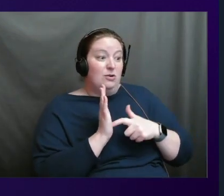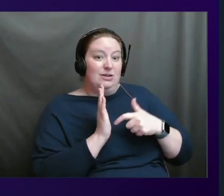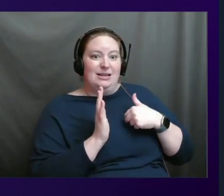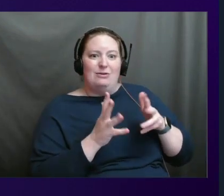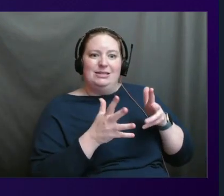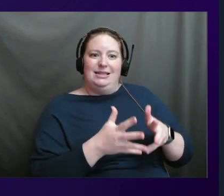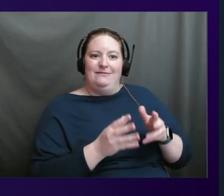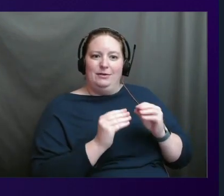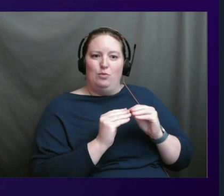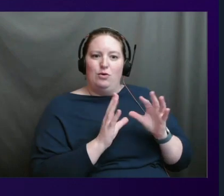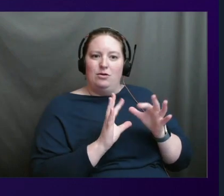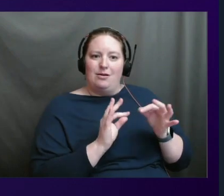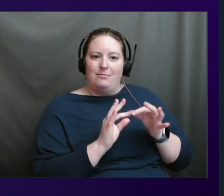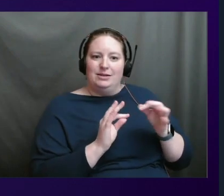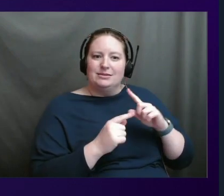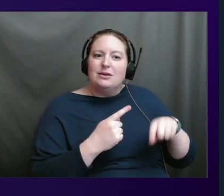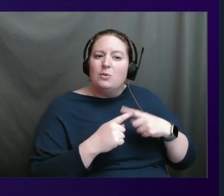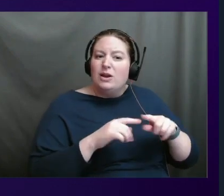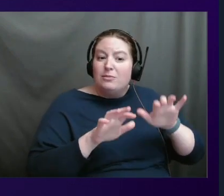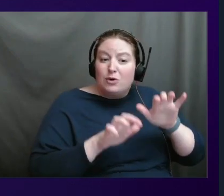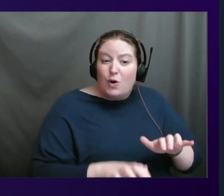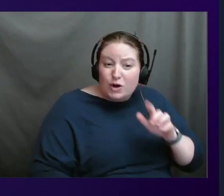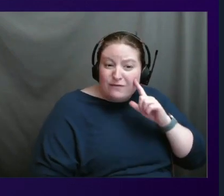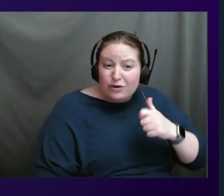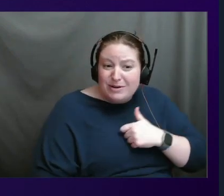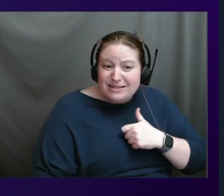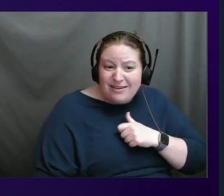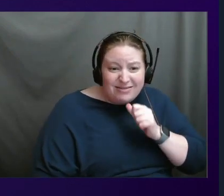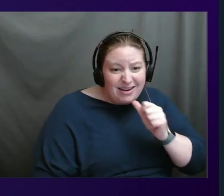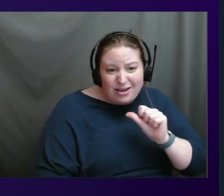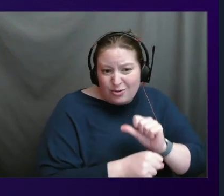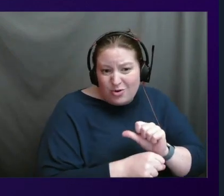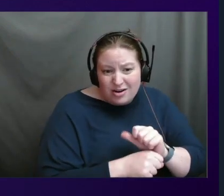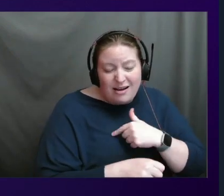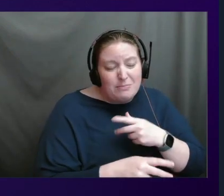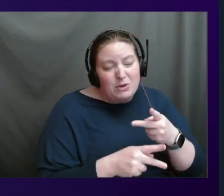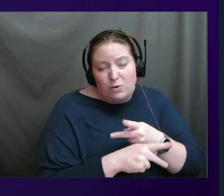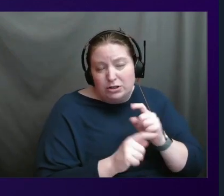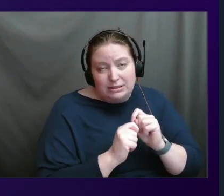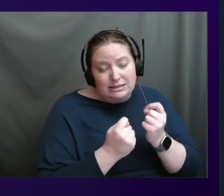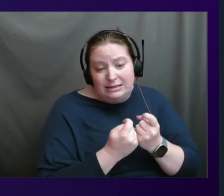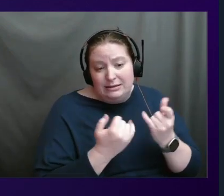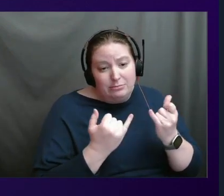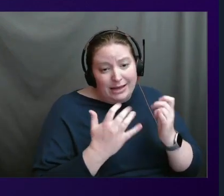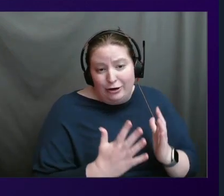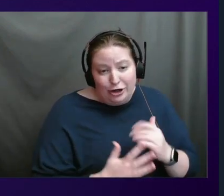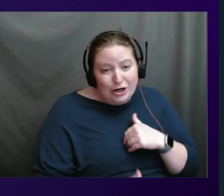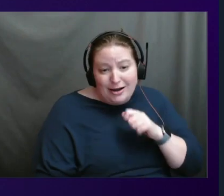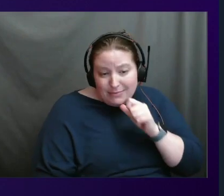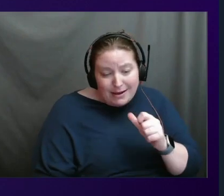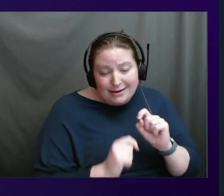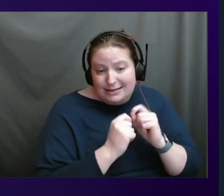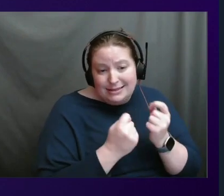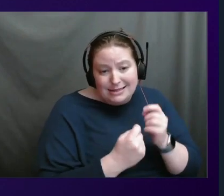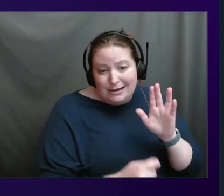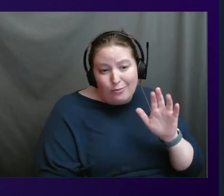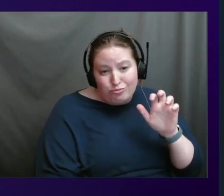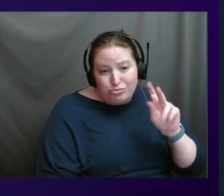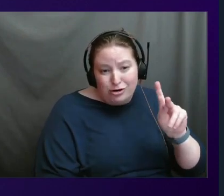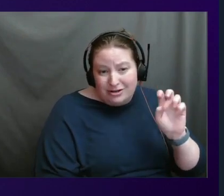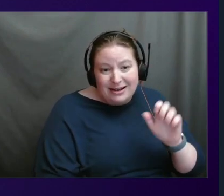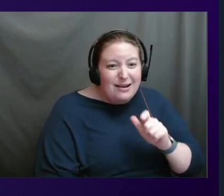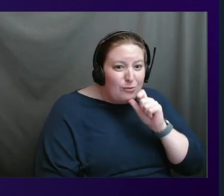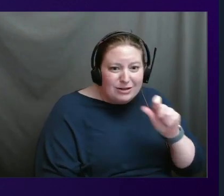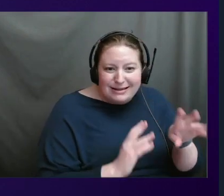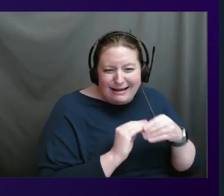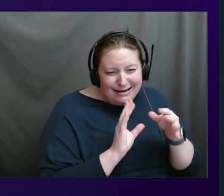when I'm just coding for myself, not at work, I am the worst team player. Like, I am not on Team Brook when I'm coding for myself, and I was just not leaving comments and things.